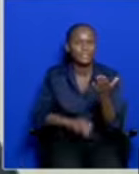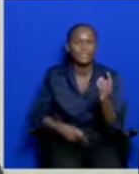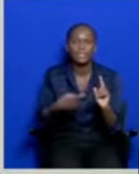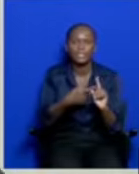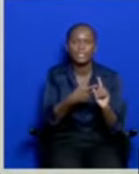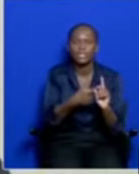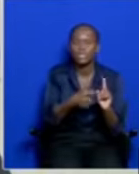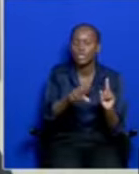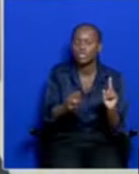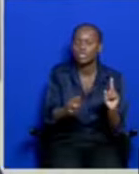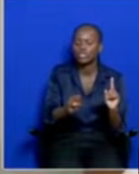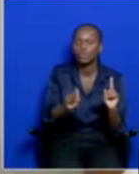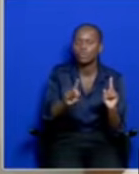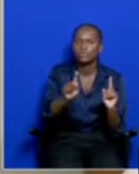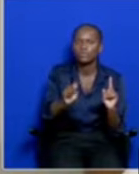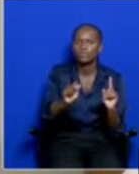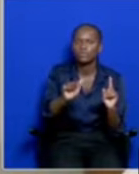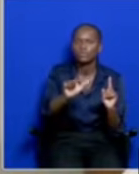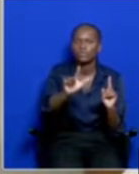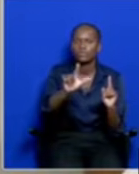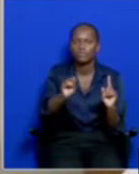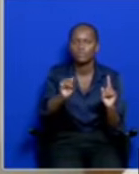page 13, 1-3.